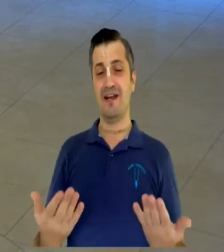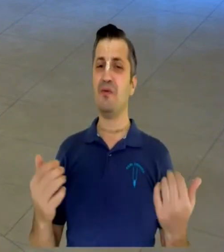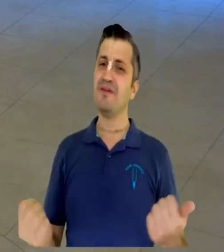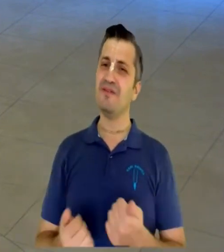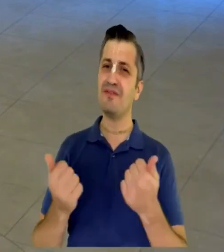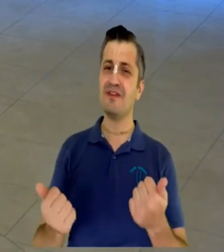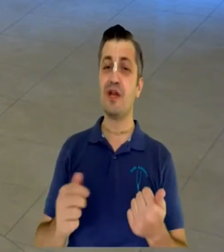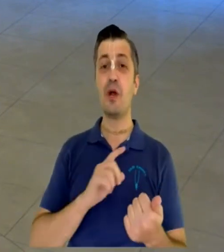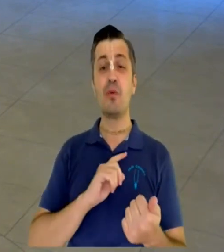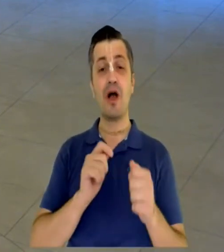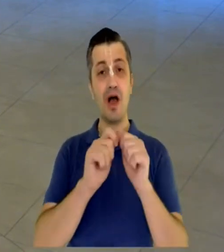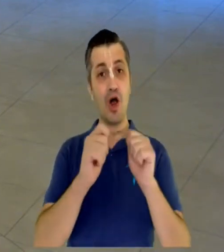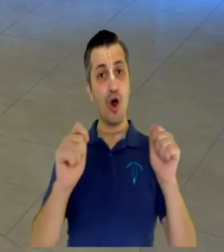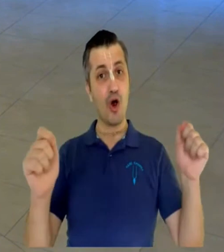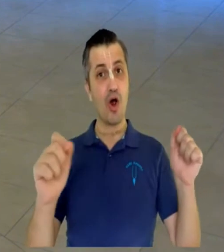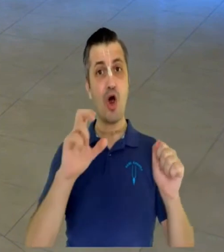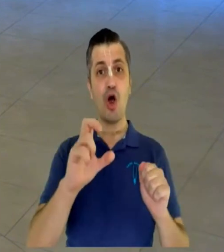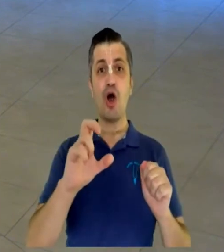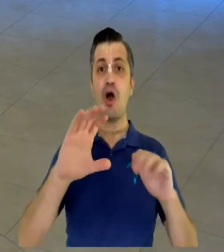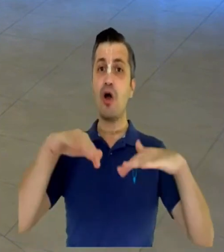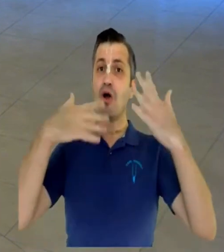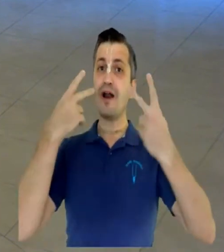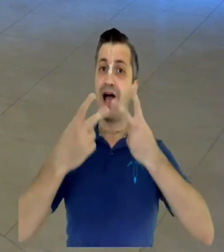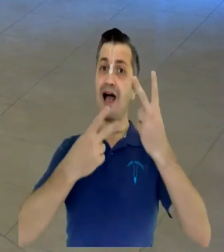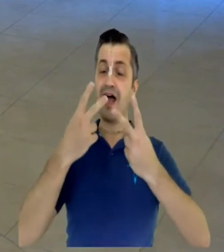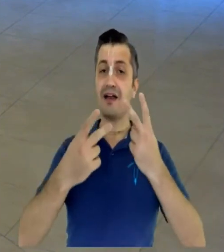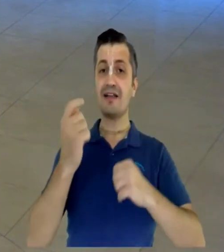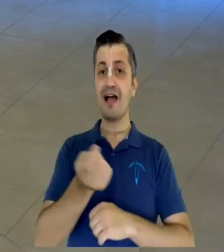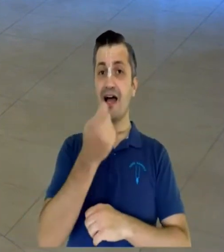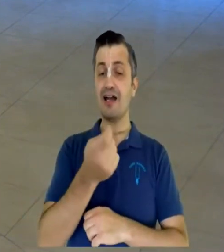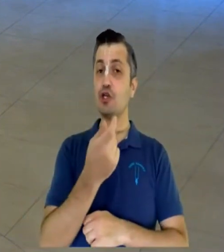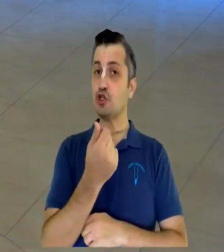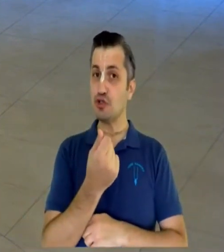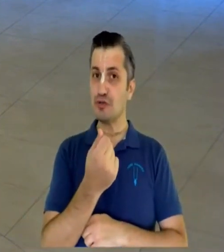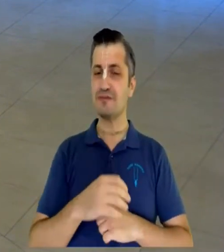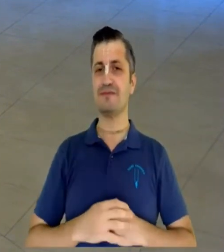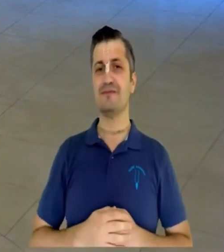So Bhagavad Gita ki jai. Srila Prabhupada ki.